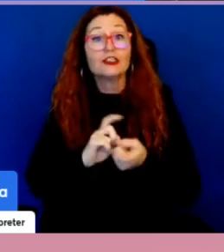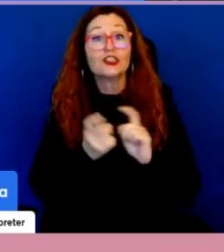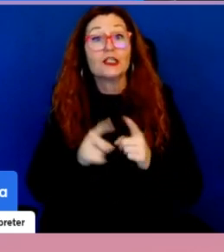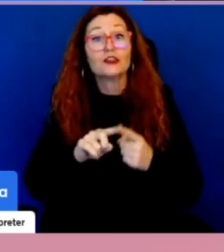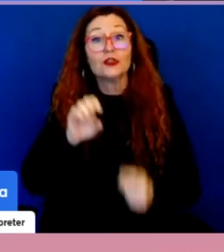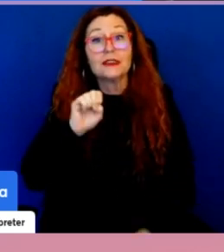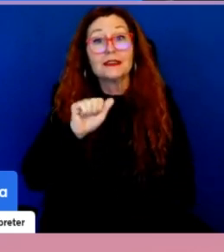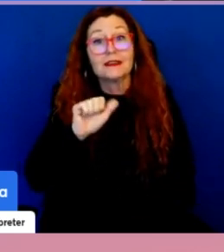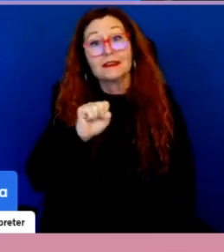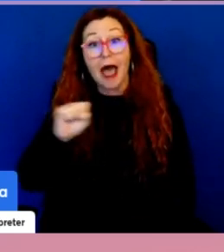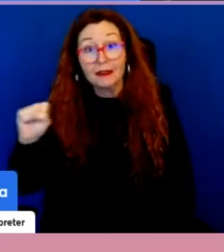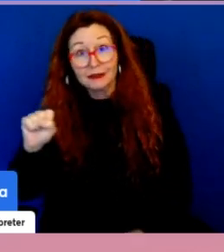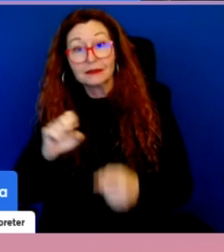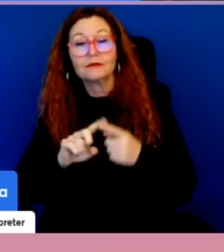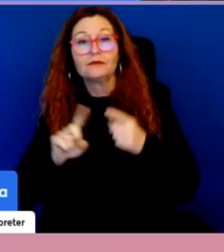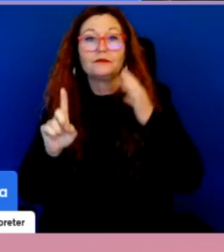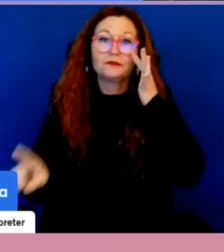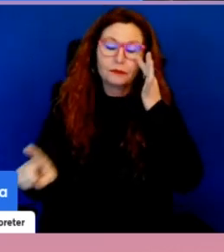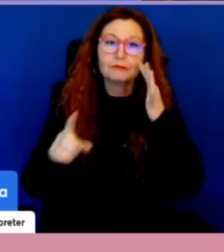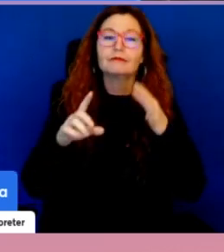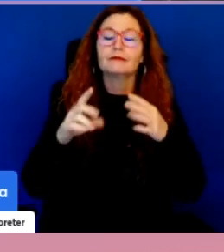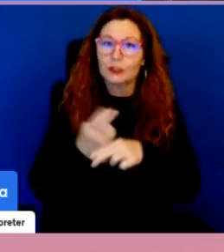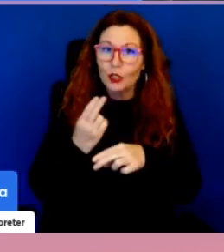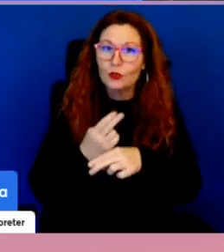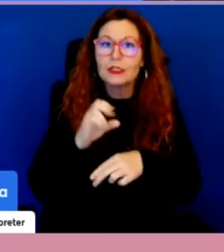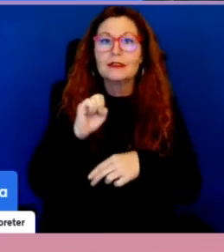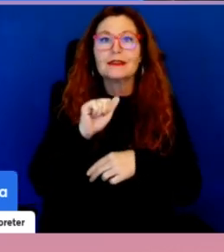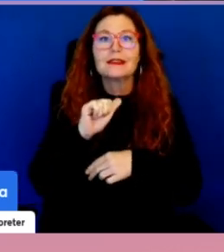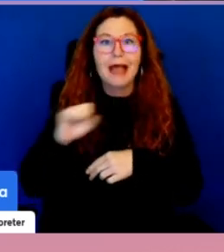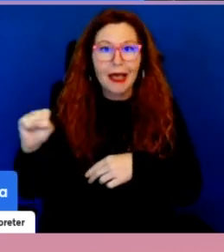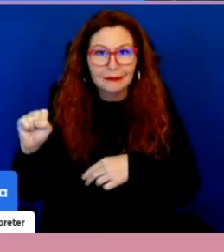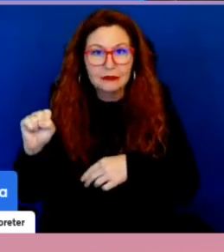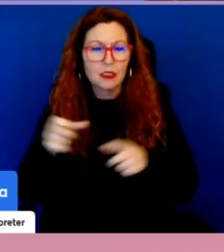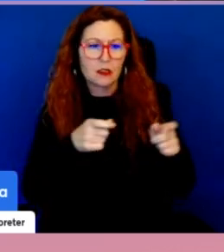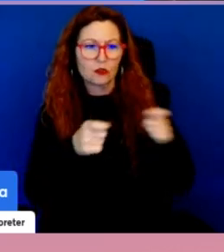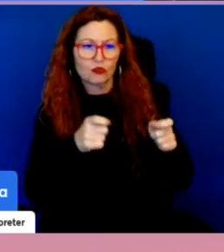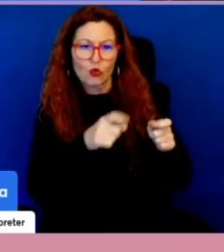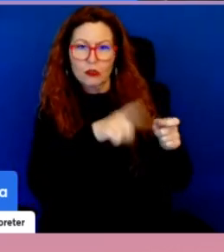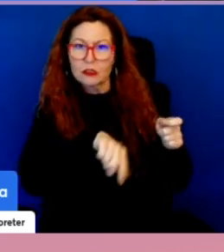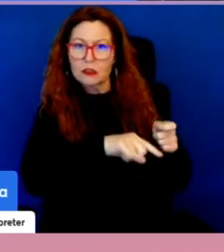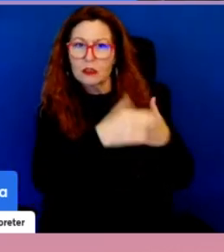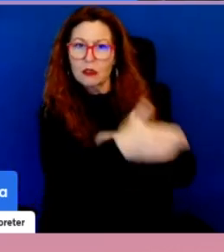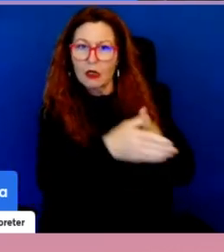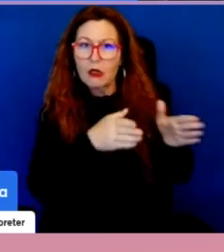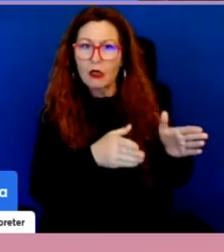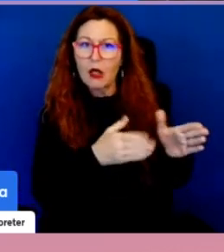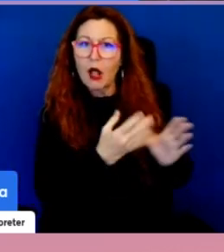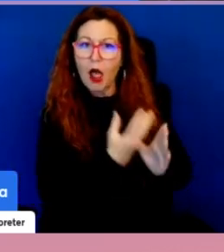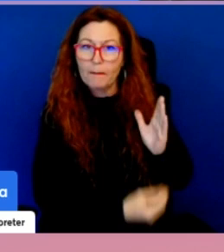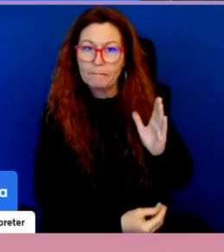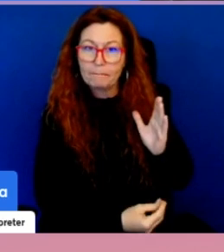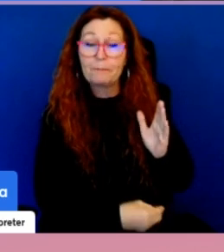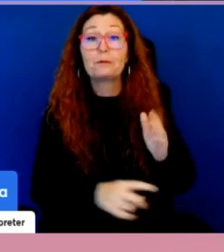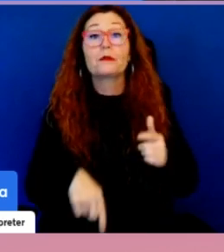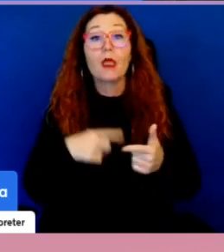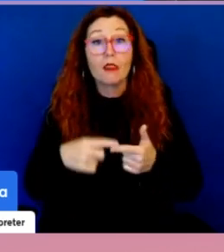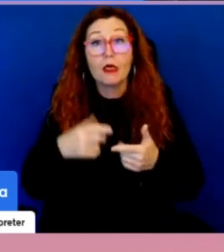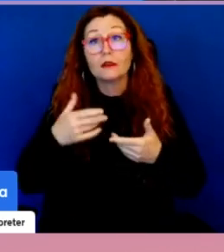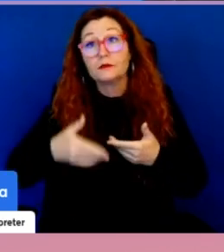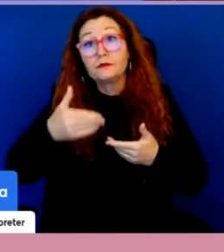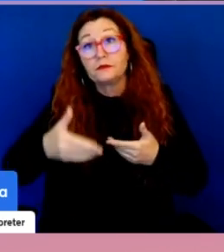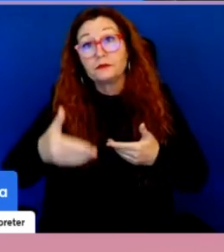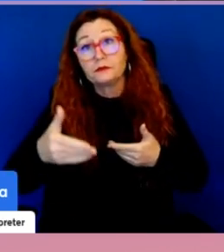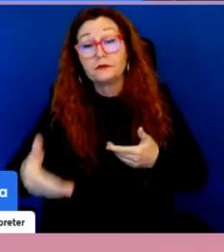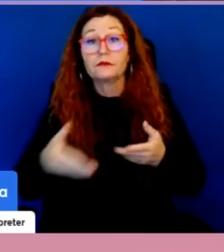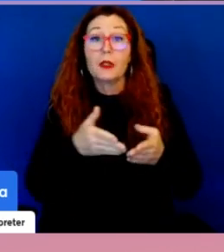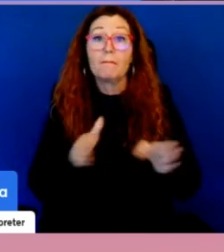and organizations started adopting this, and those controls got a little weaker. Go a little further, we start seeing more adoption of public cloud at